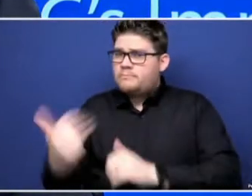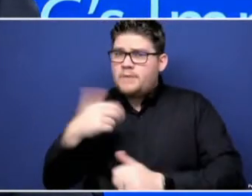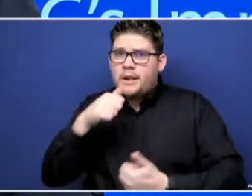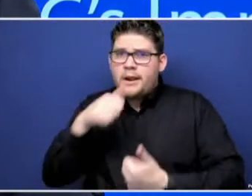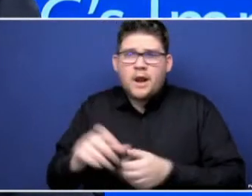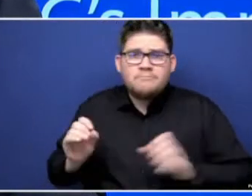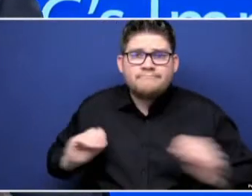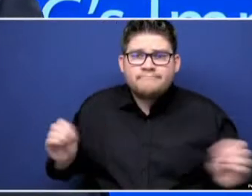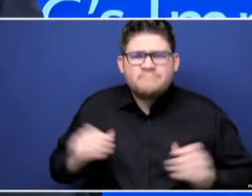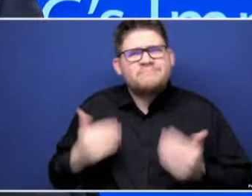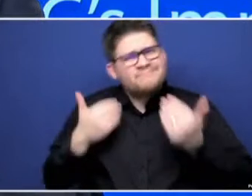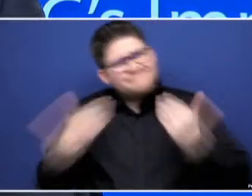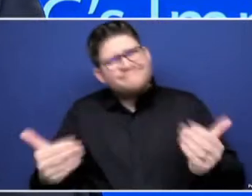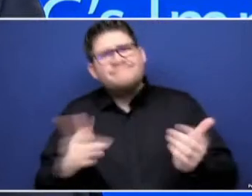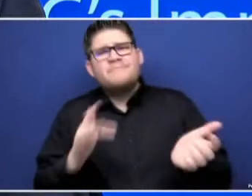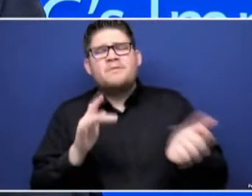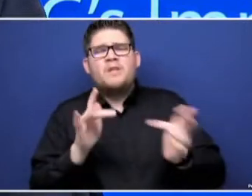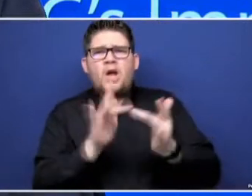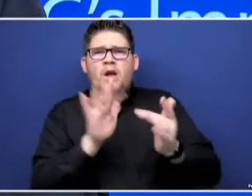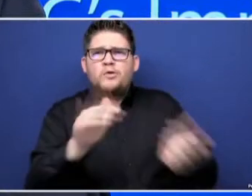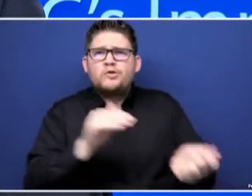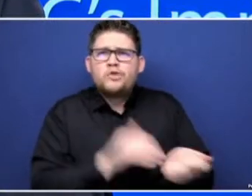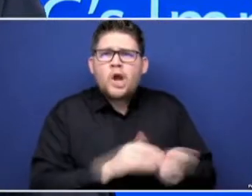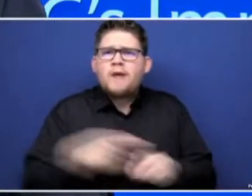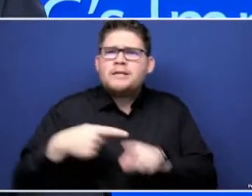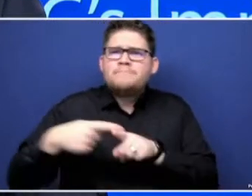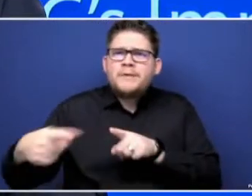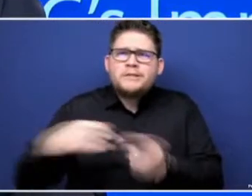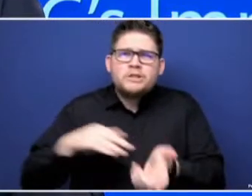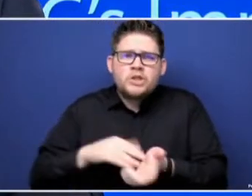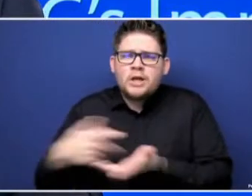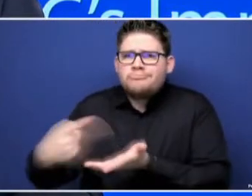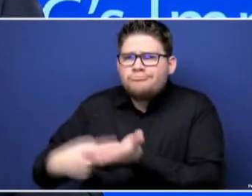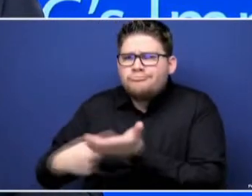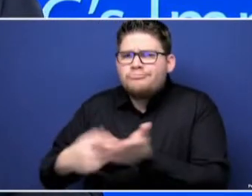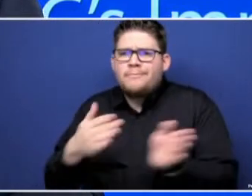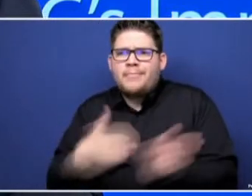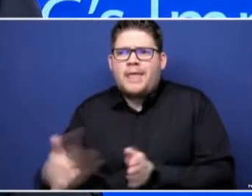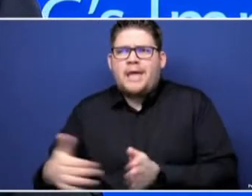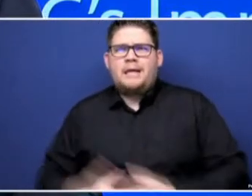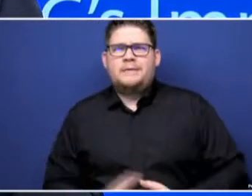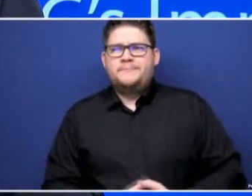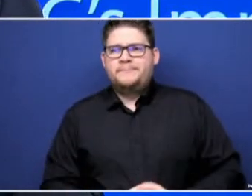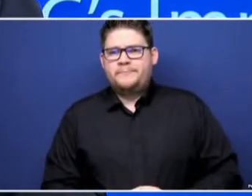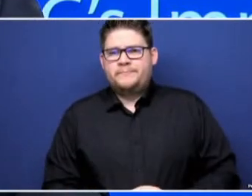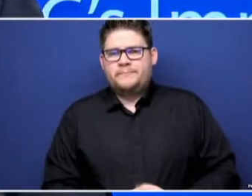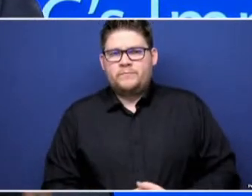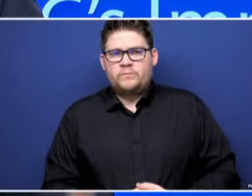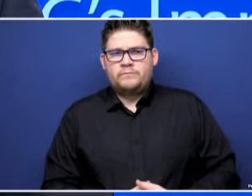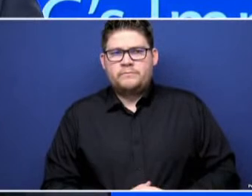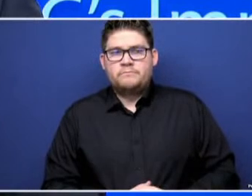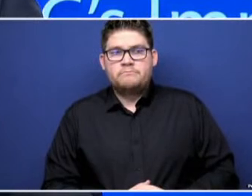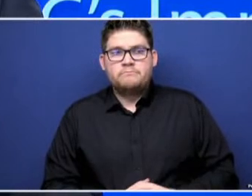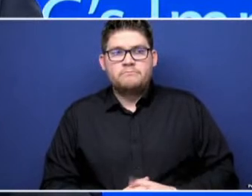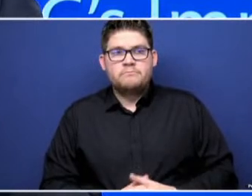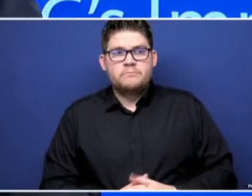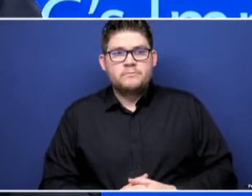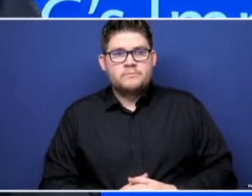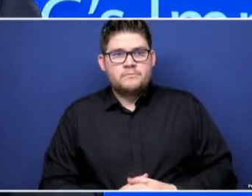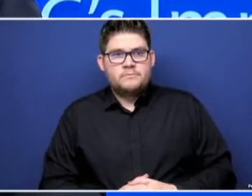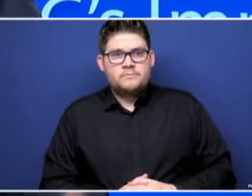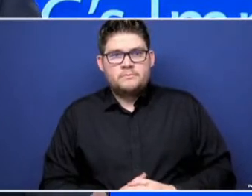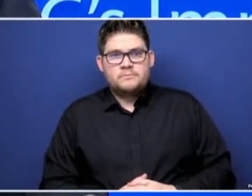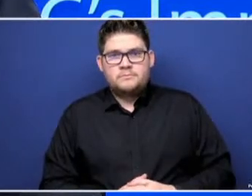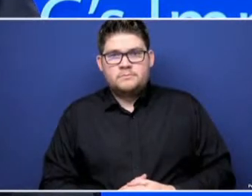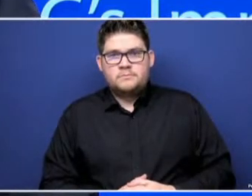most challenging area. I don't mean schools when I say that, but I mean the Fraser Health Authority. And of course, educators and those that work in the